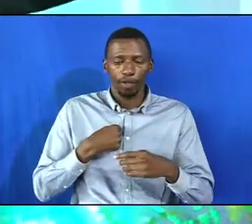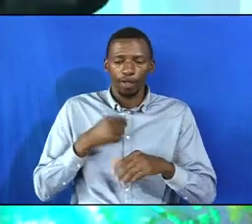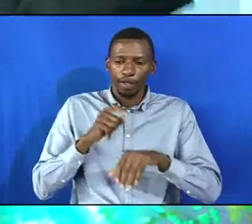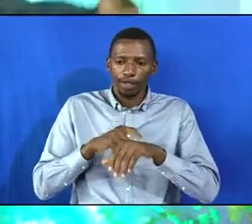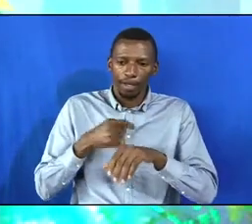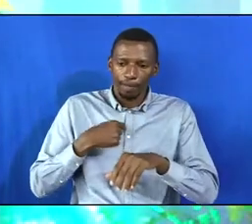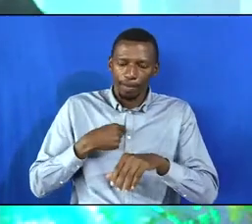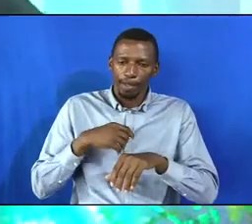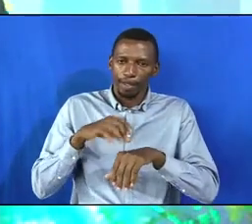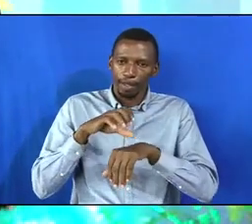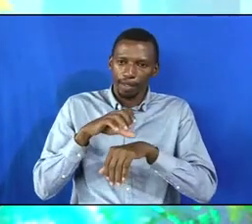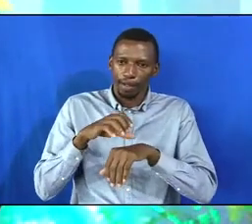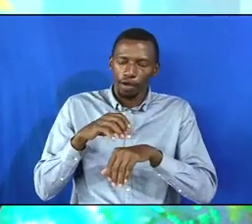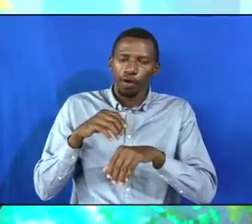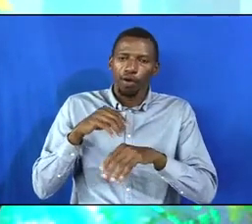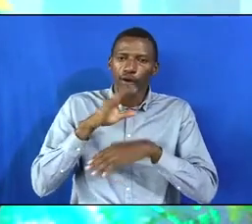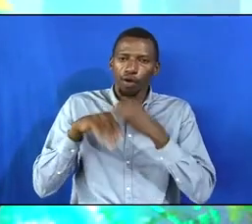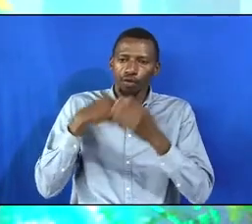never drive away.